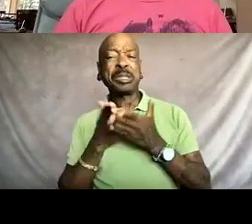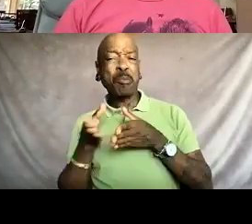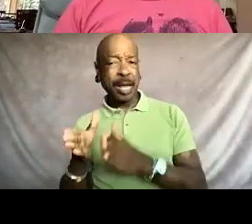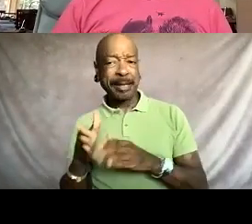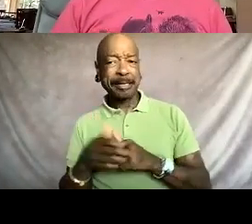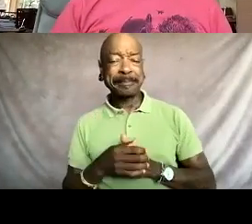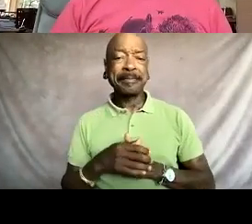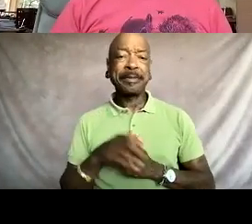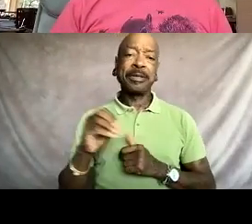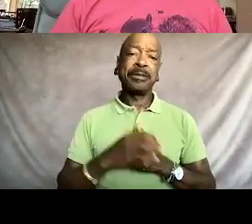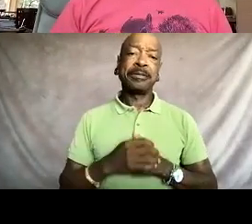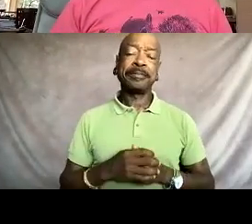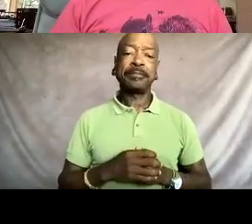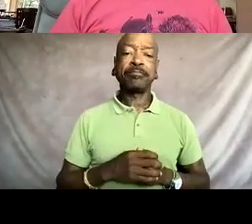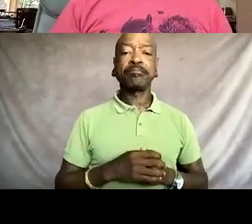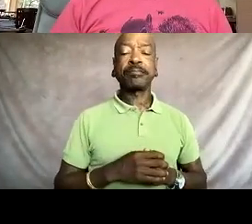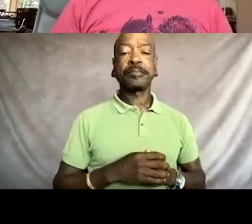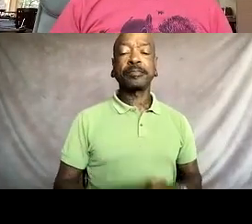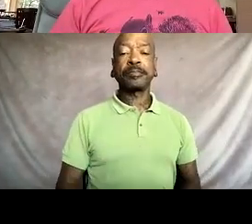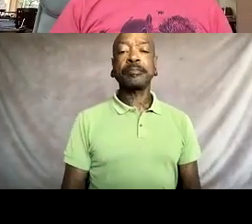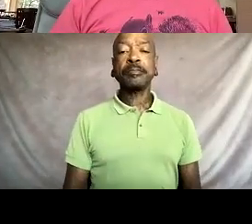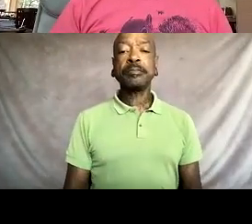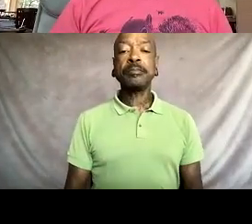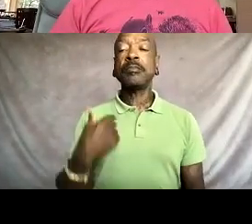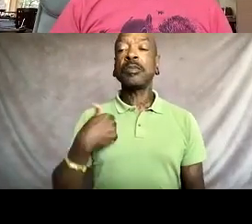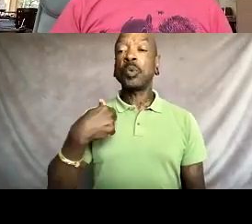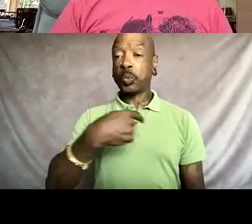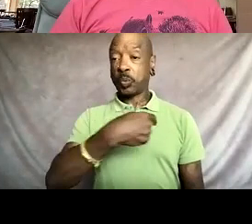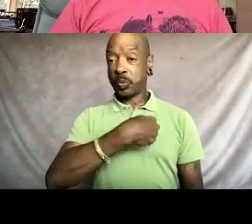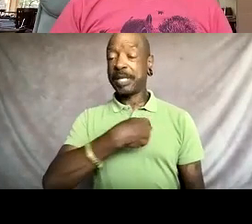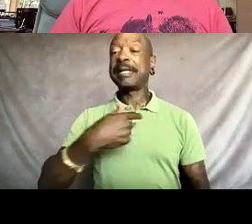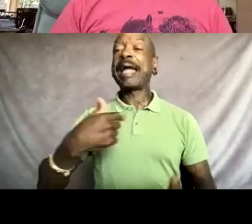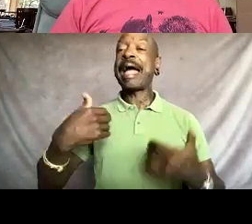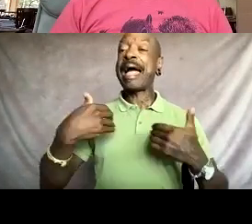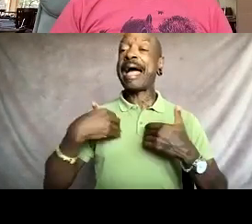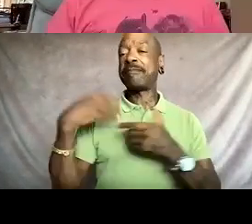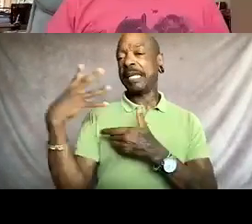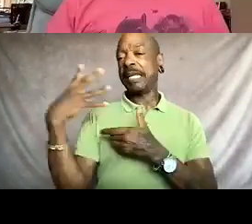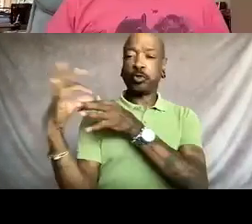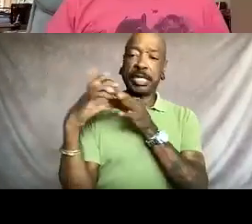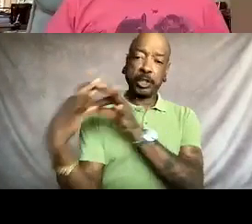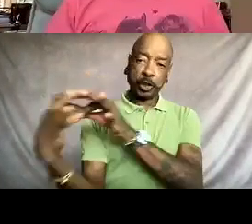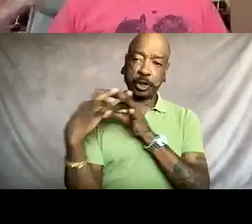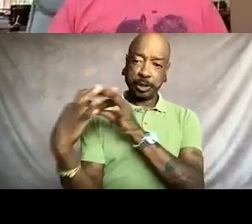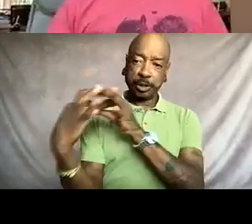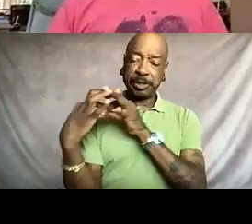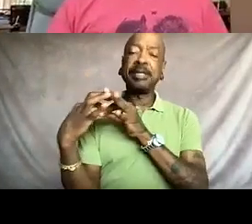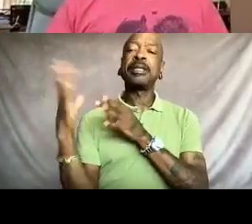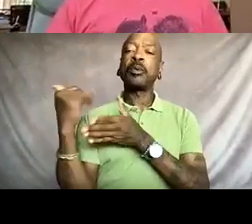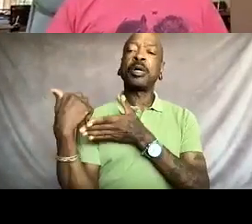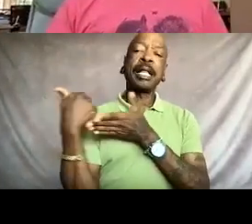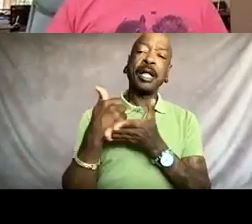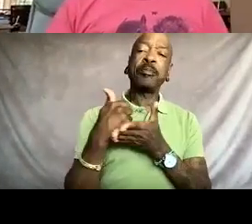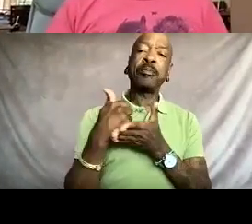So yeah, we have external relationships in that case that help hold the